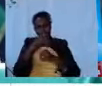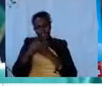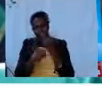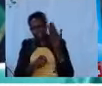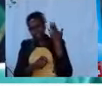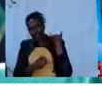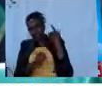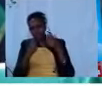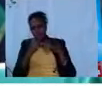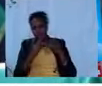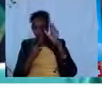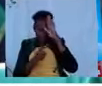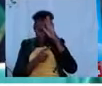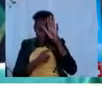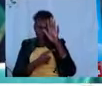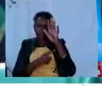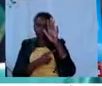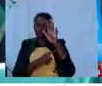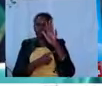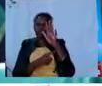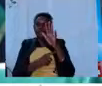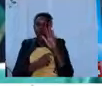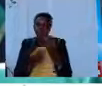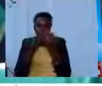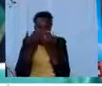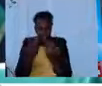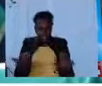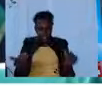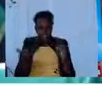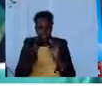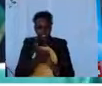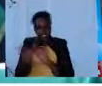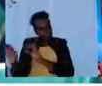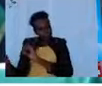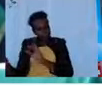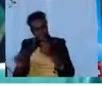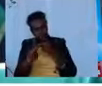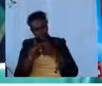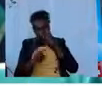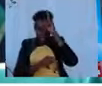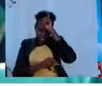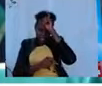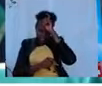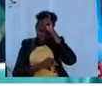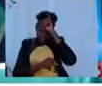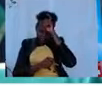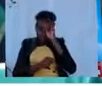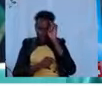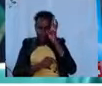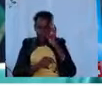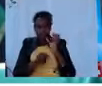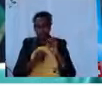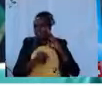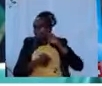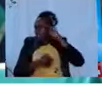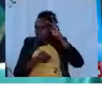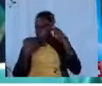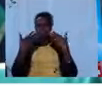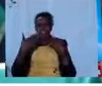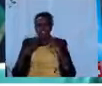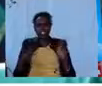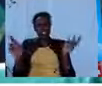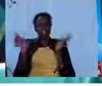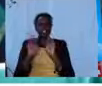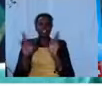their forefathers. The children who had left Egypt were now adults, ready to